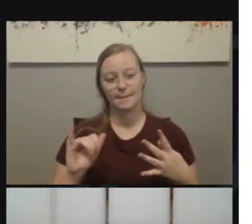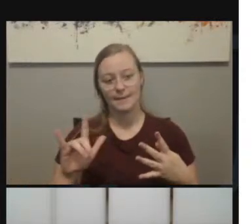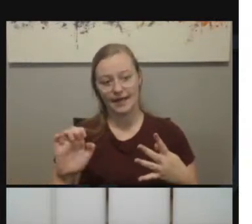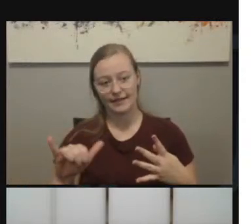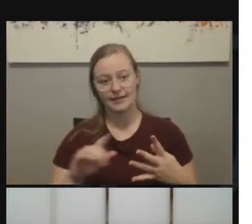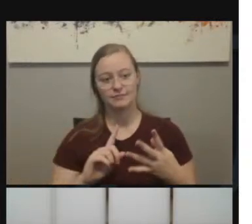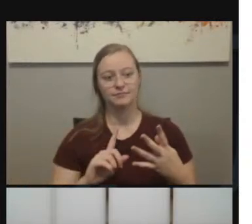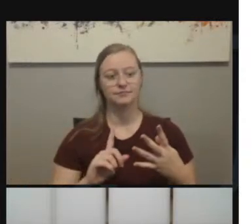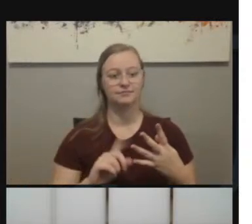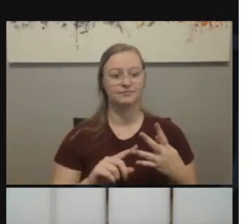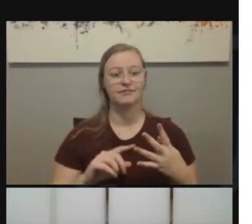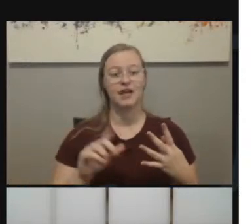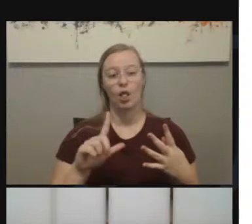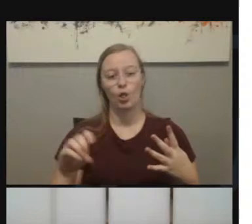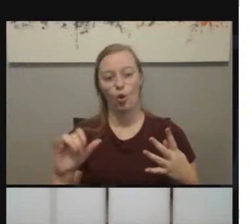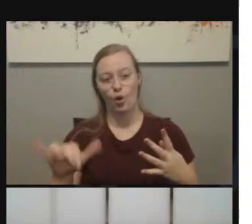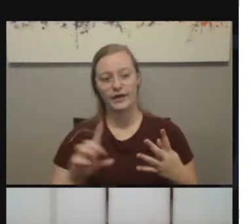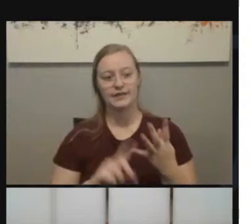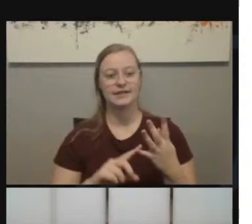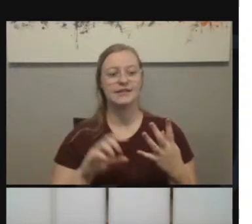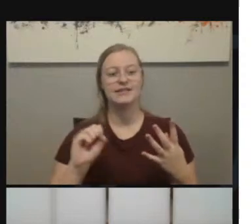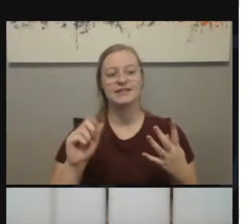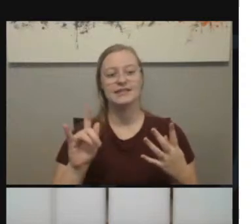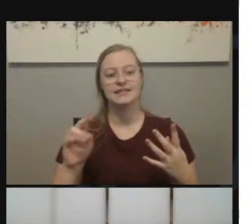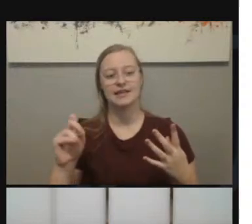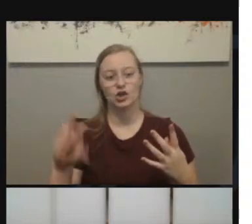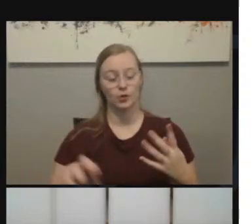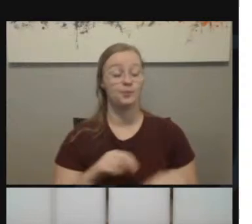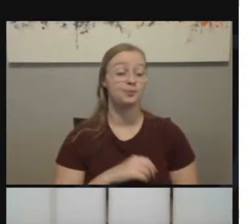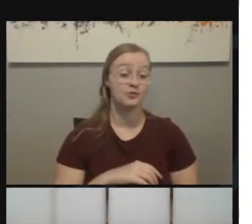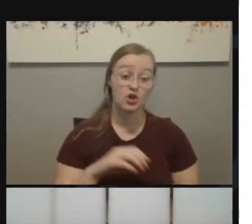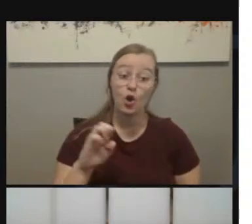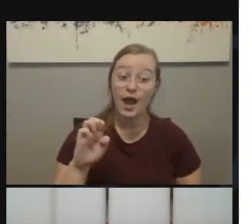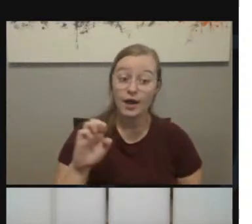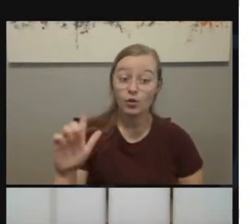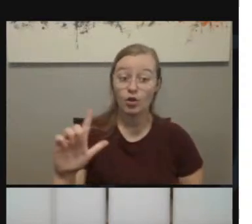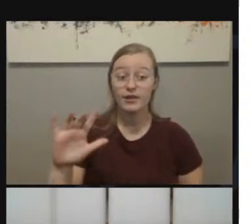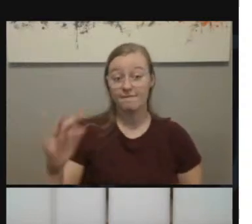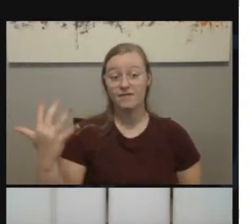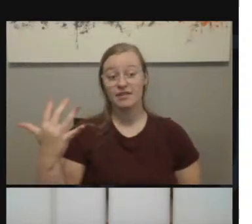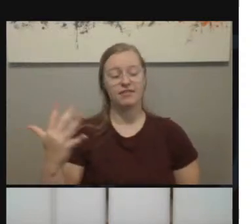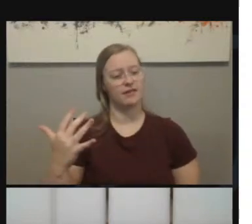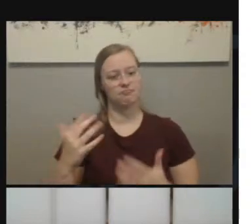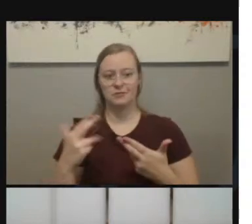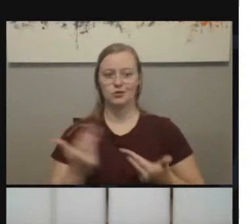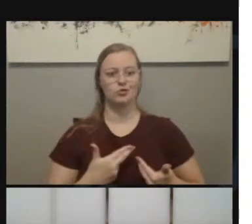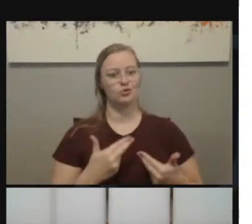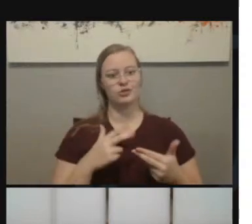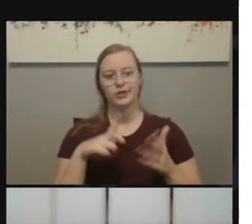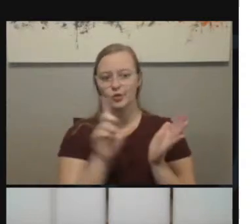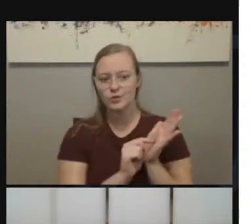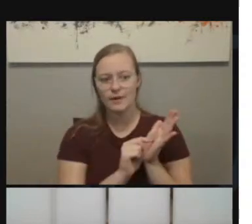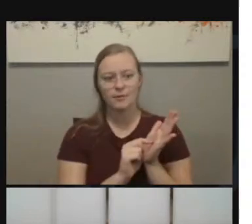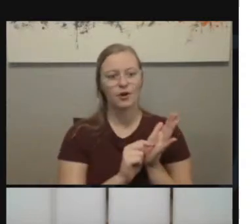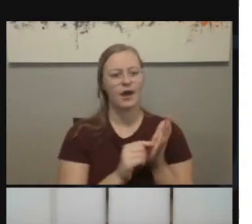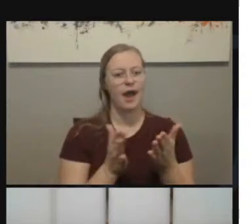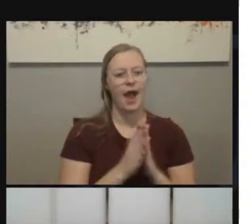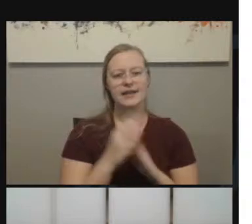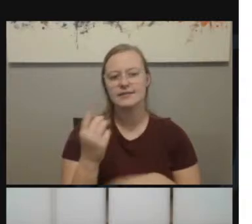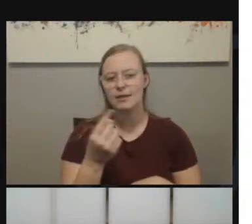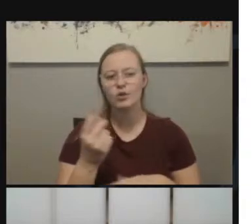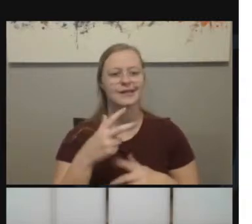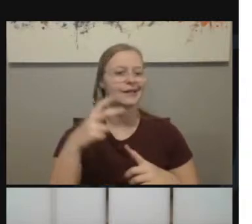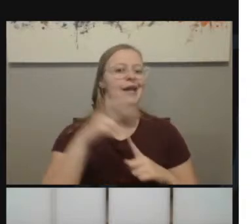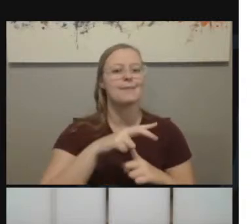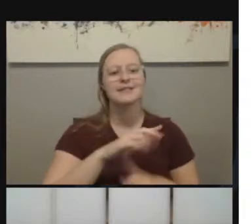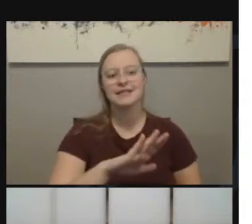Edward Lloyd V advertised in the local newspaper in 1795 for someone to captain his luxury